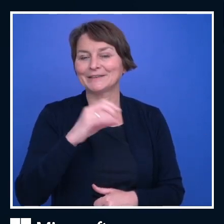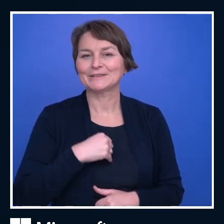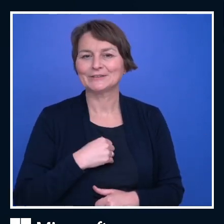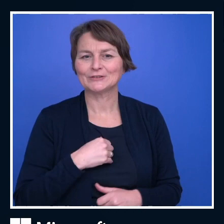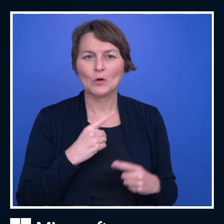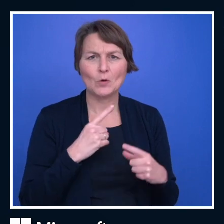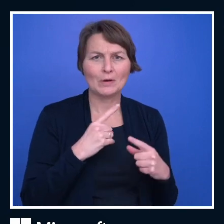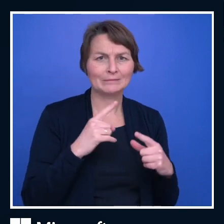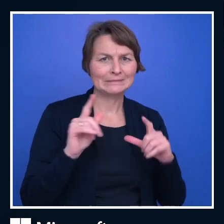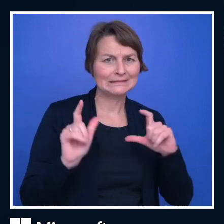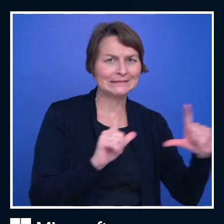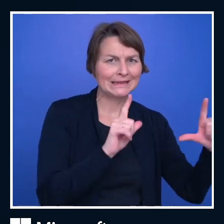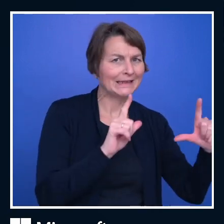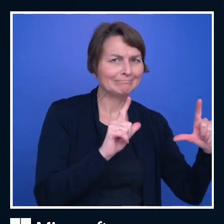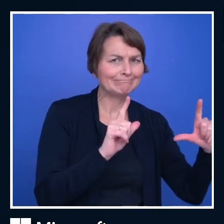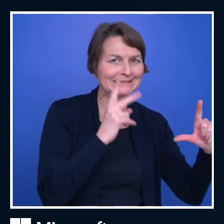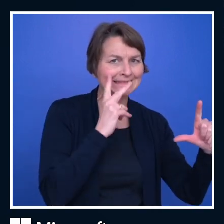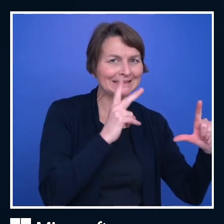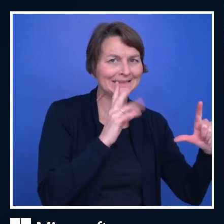This should be better.